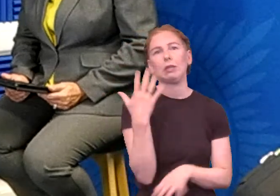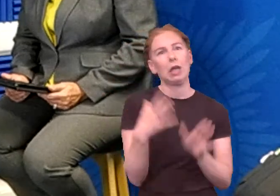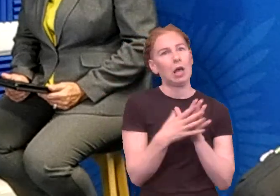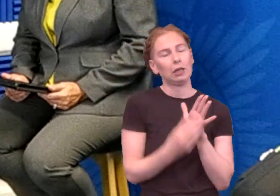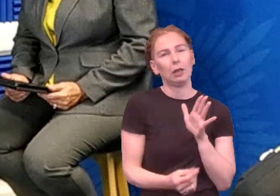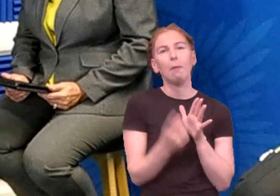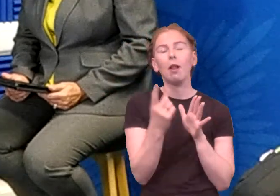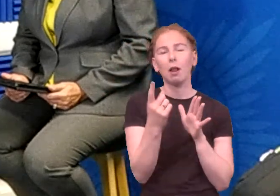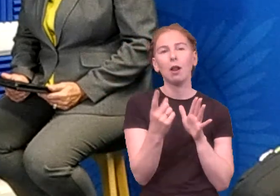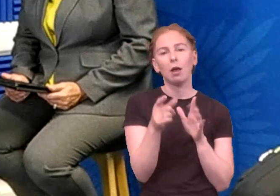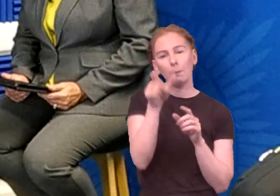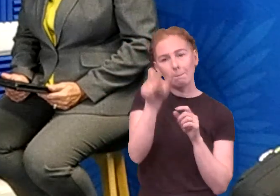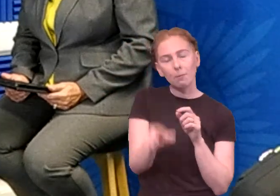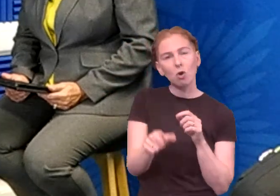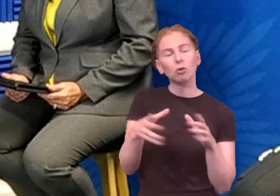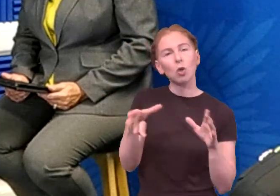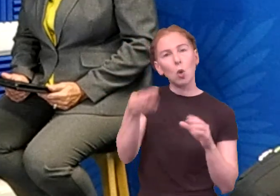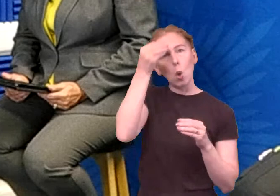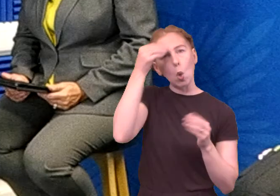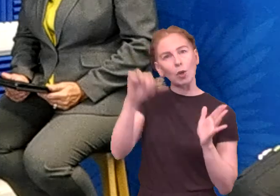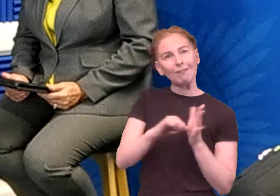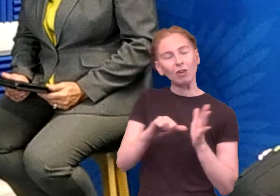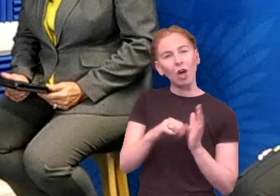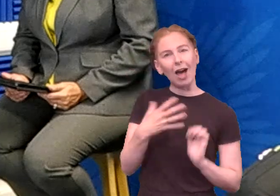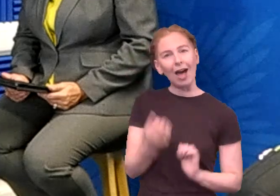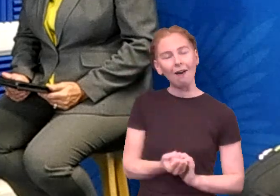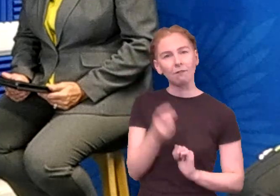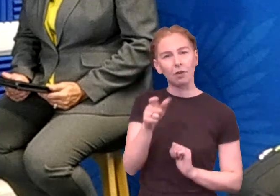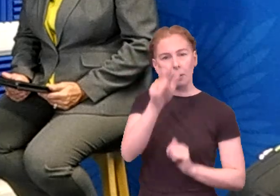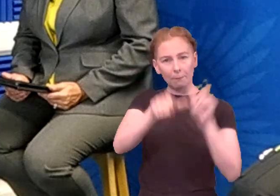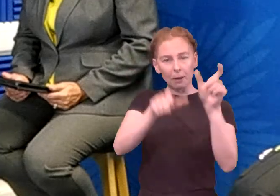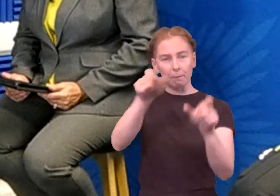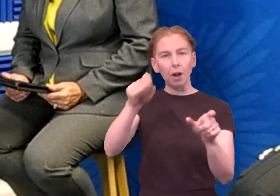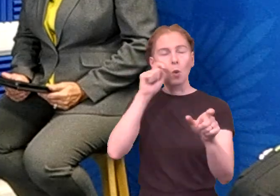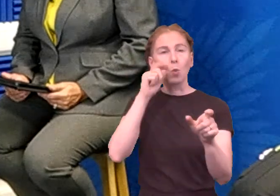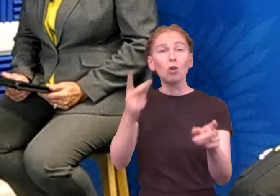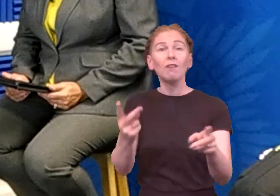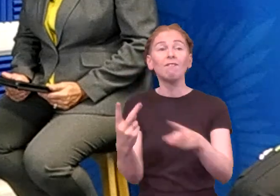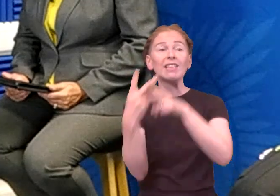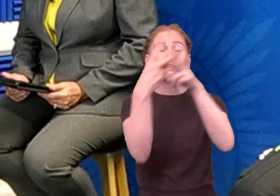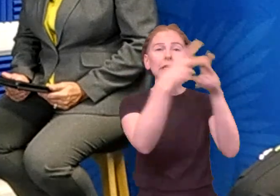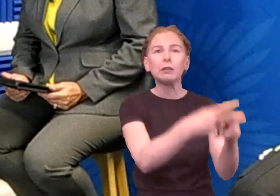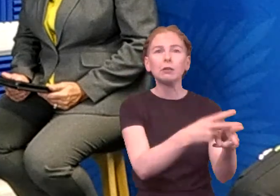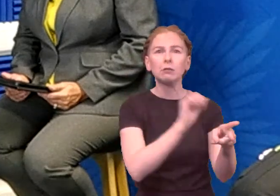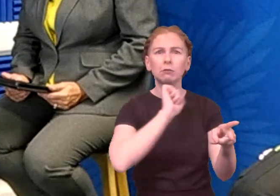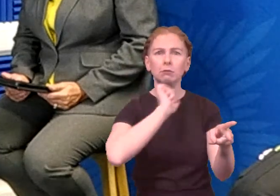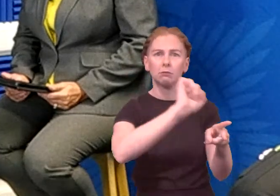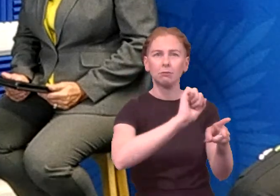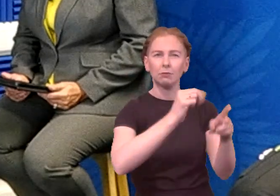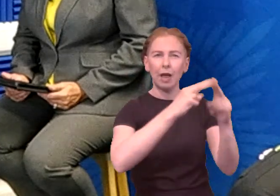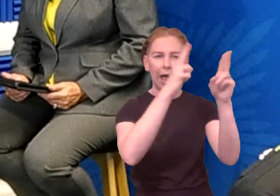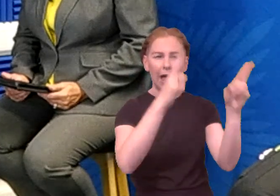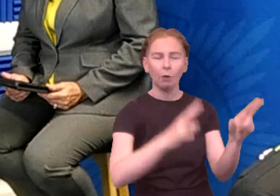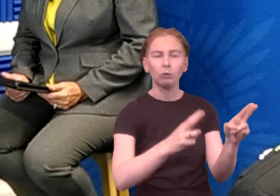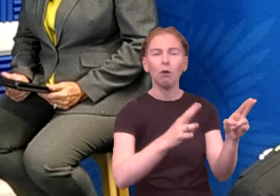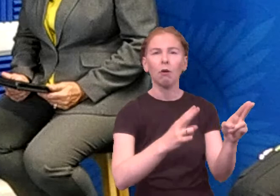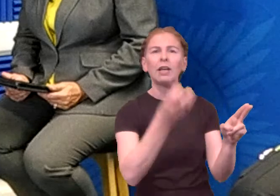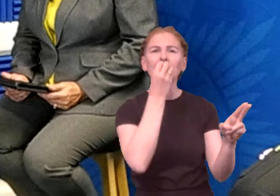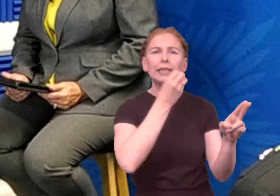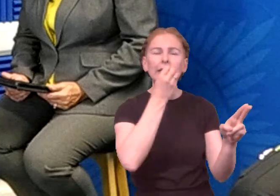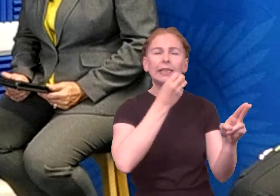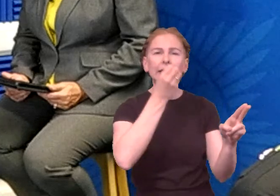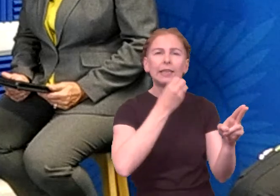having people basically visiting his house and taking over and eating all the food. So visitors that are out of place. Antisocial behaviour can be a